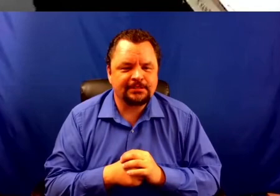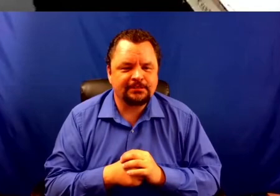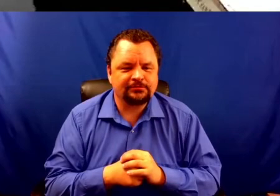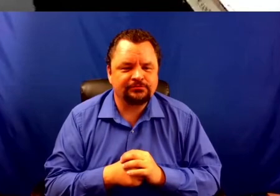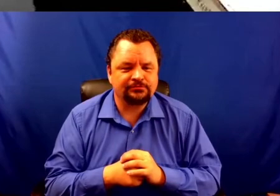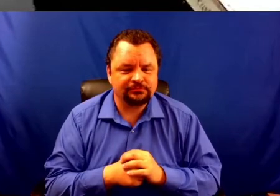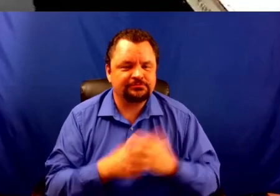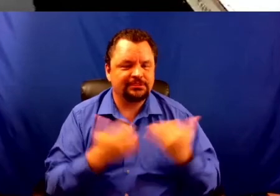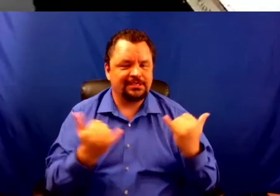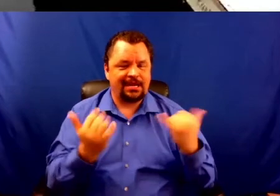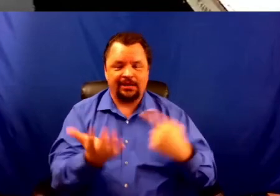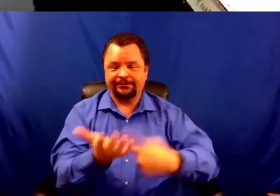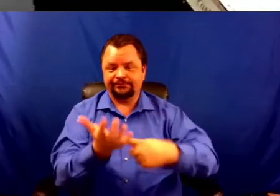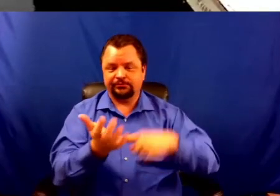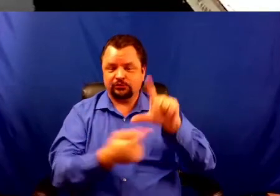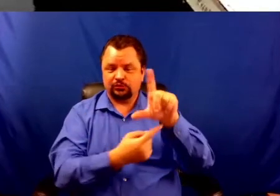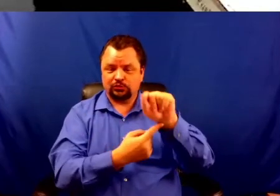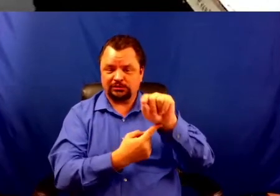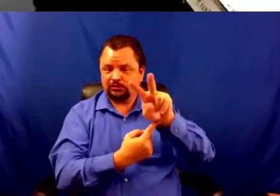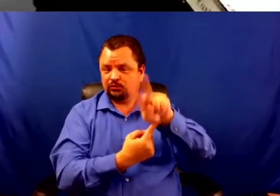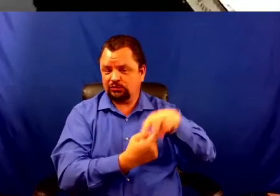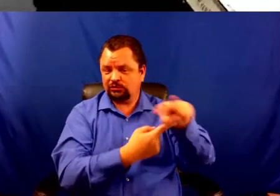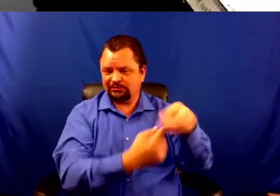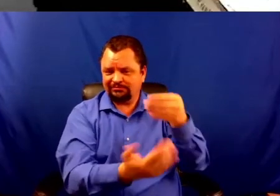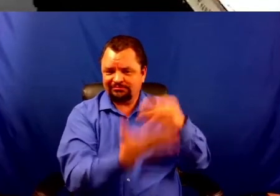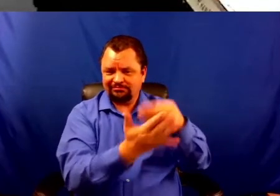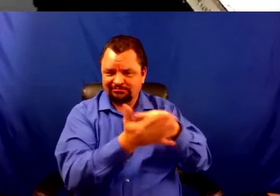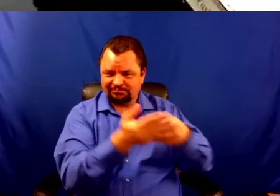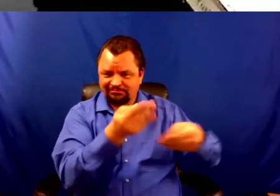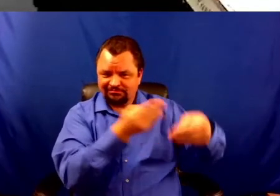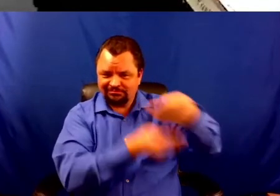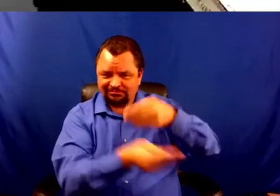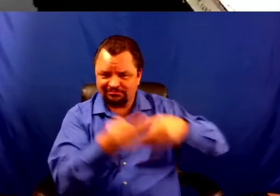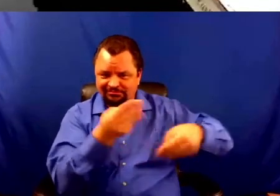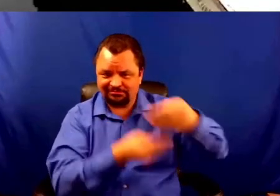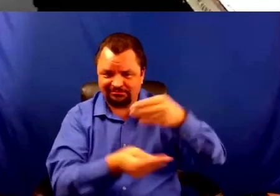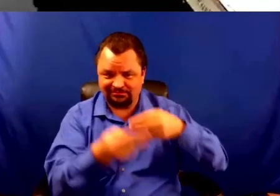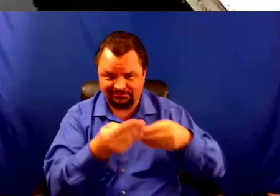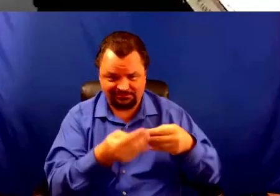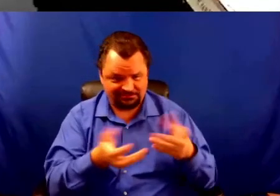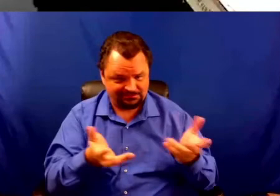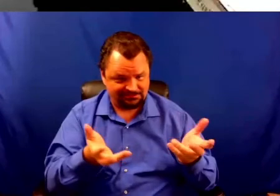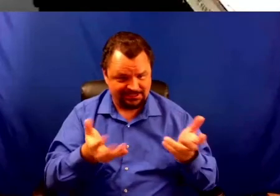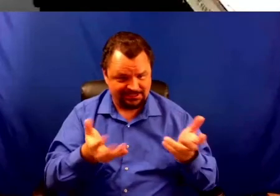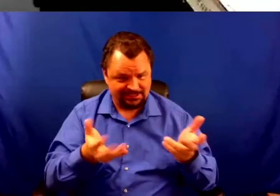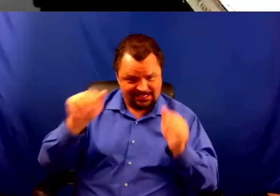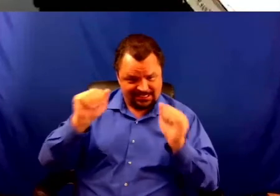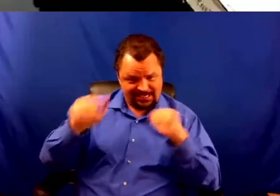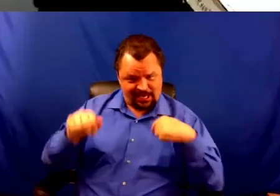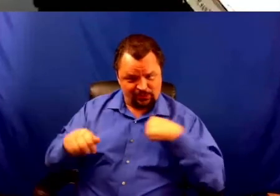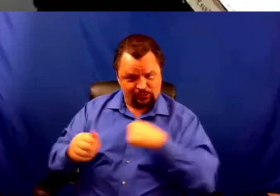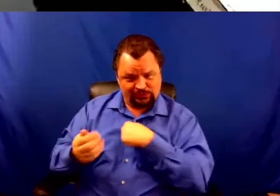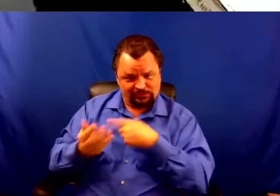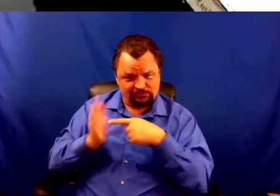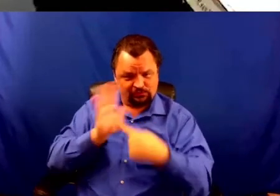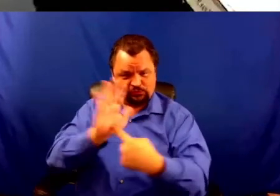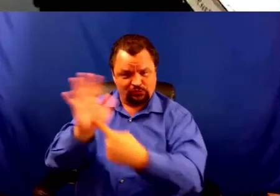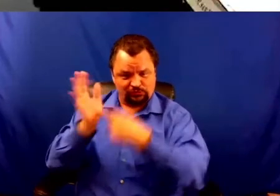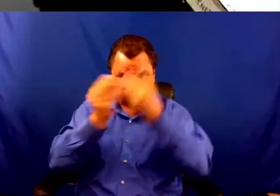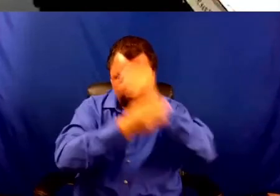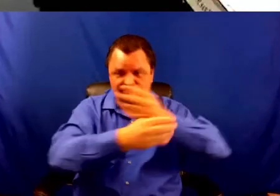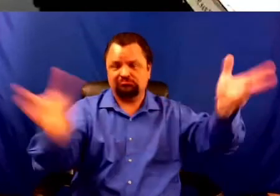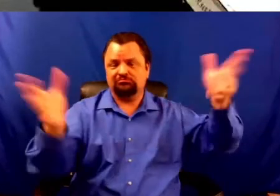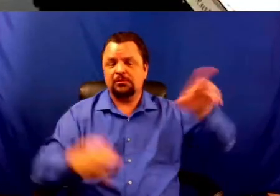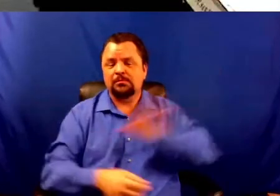2022 budget presentation. Diana, I'm going to ask again, is that something that we can inform the board members of through an